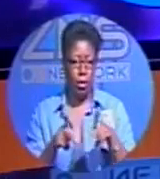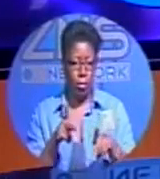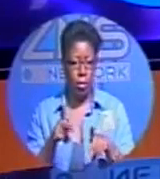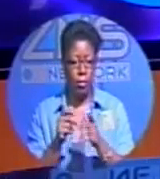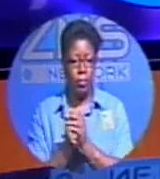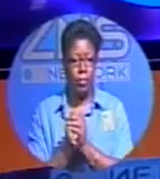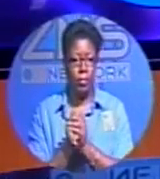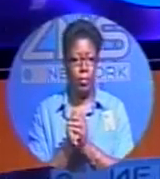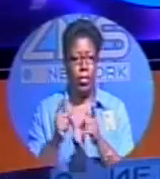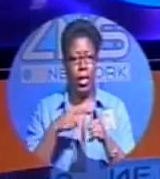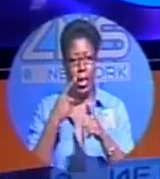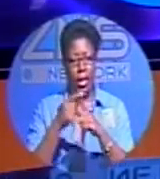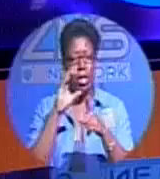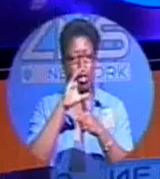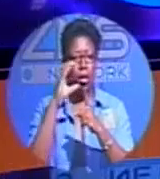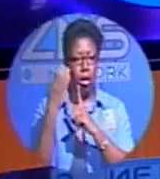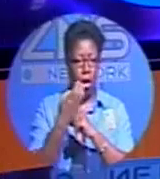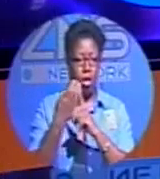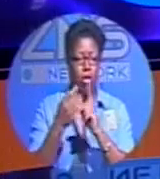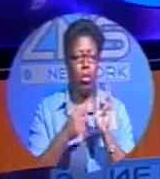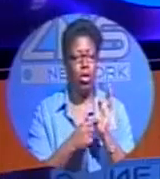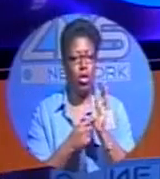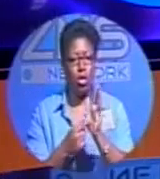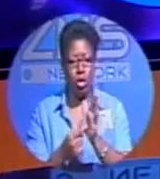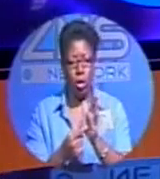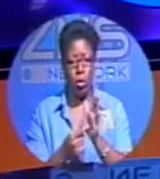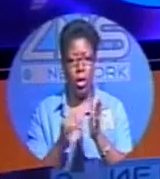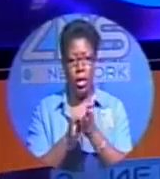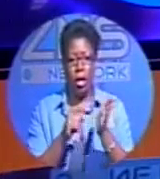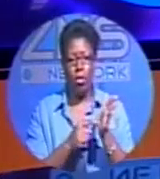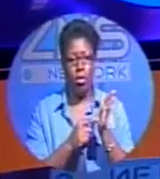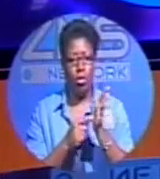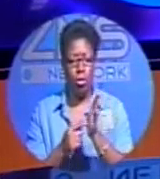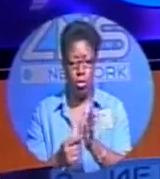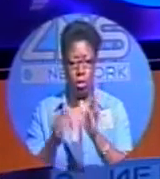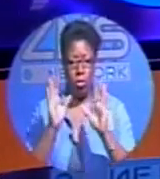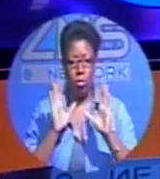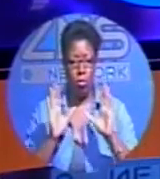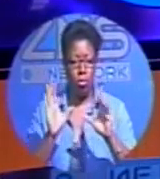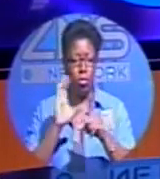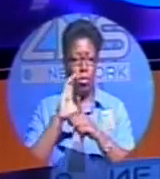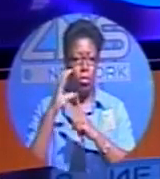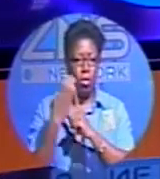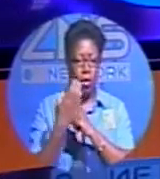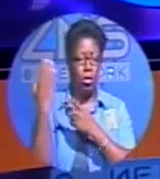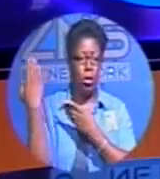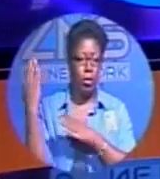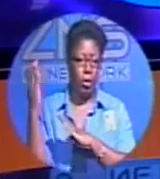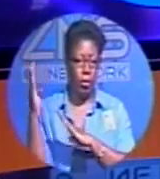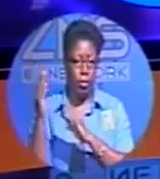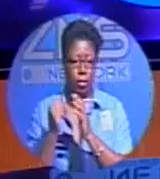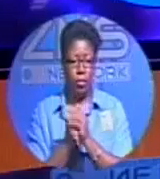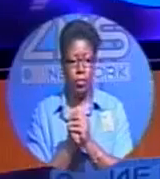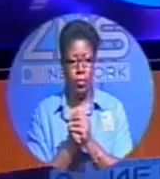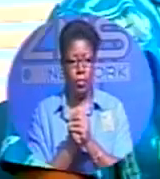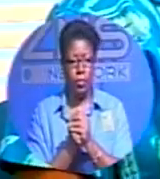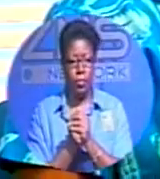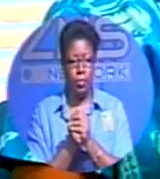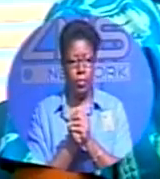to the cultural show, which showcased the best and authentic Bahamian culture. Jewel Dean is the coordinator.